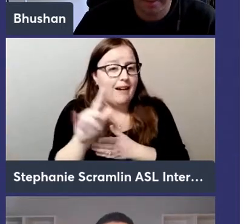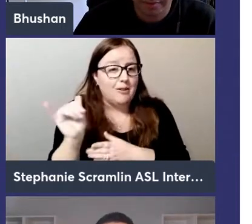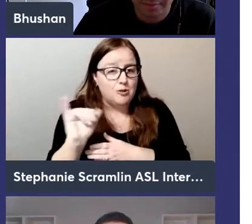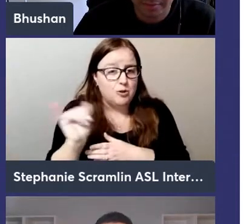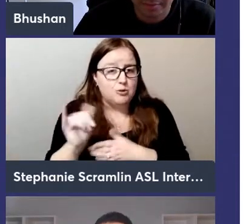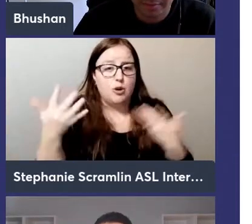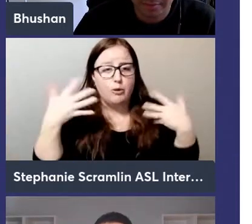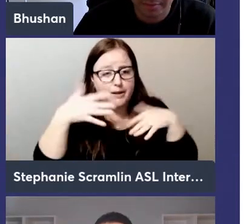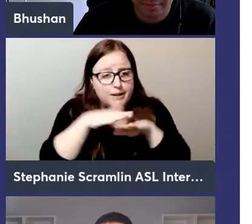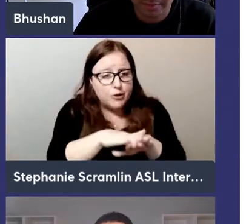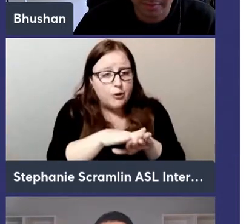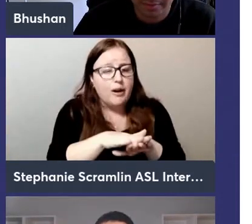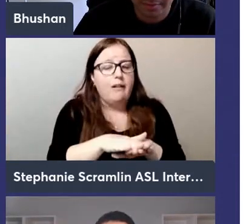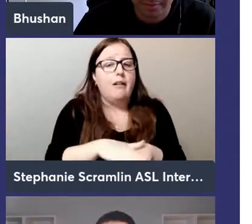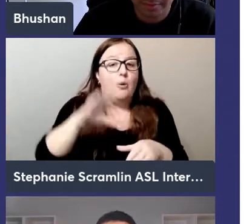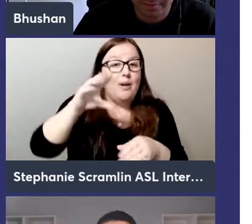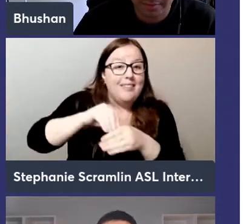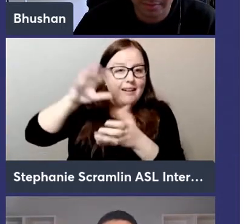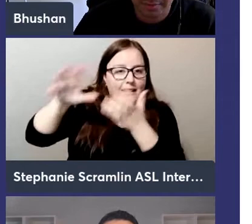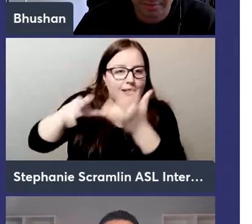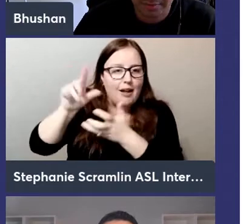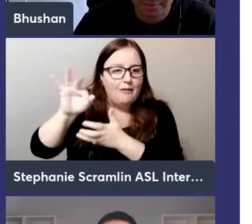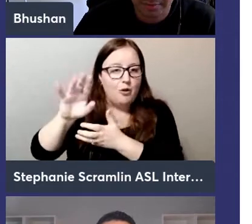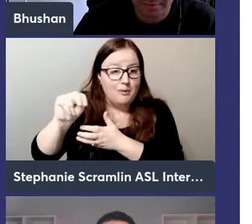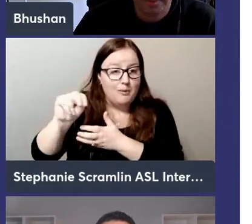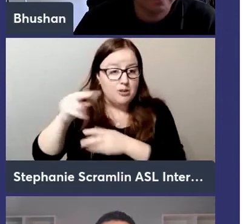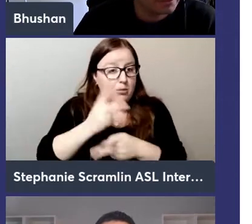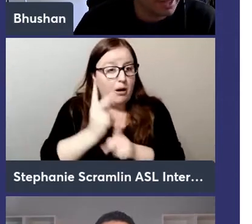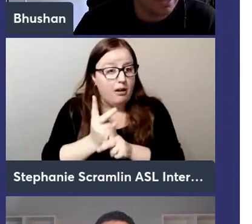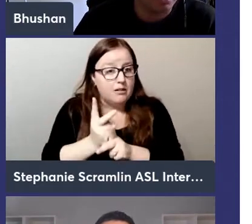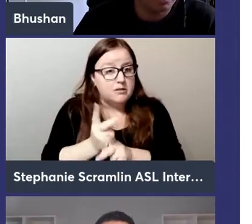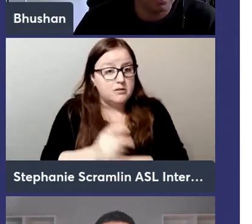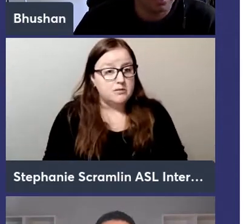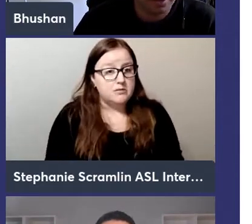integrated directly within the CloudFormation product.